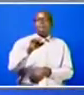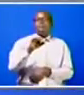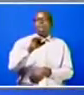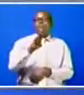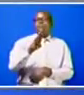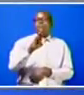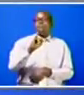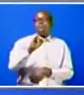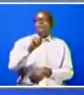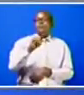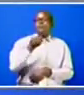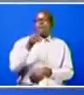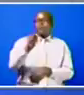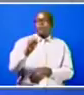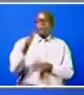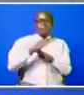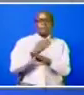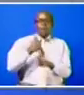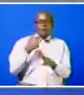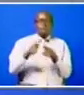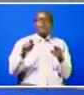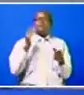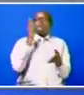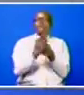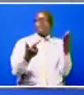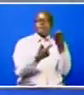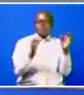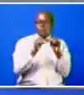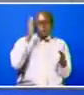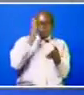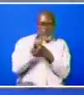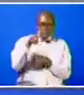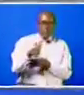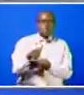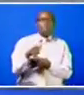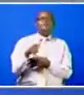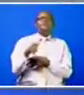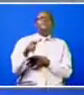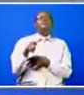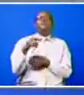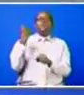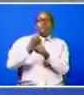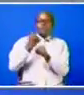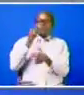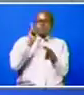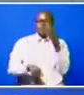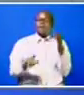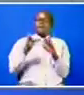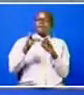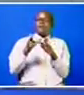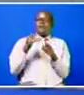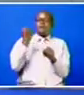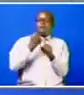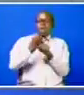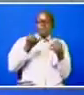of digital money. Money as we know it today is not yet digital. We believe that Bitcoin will do to money what the internet did to information.